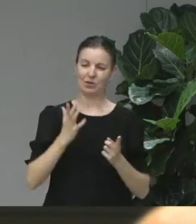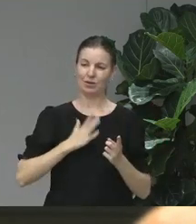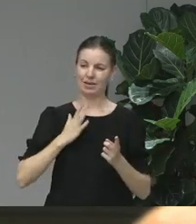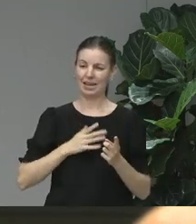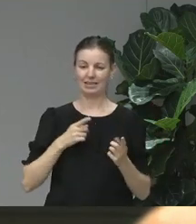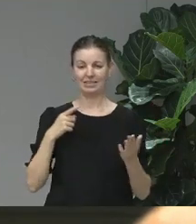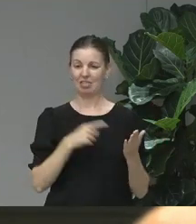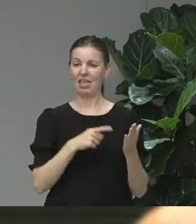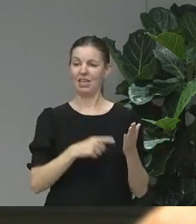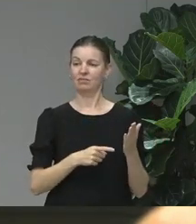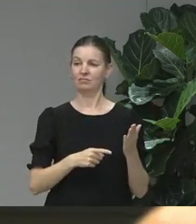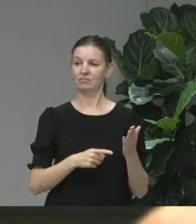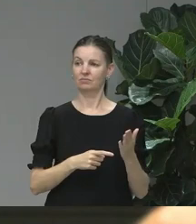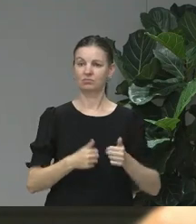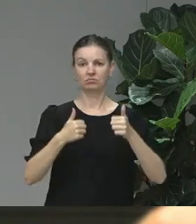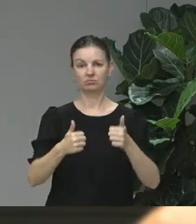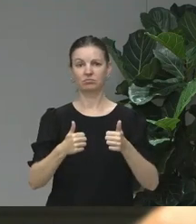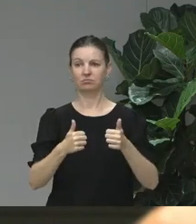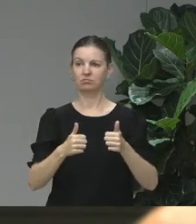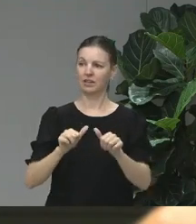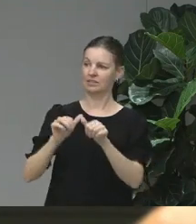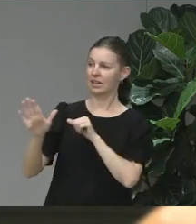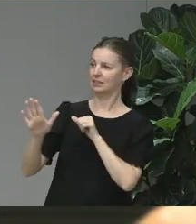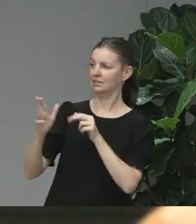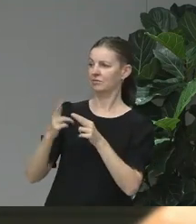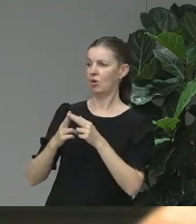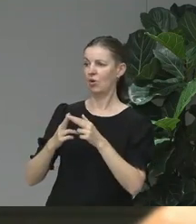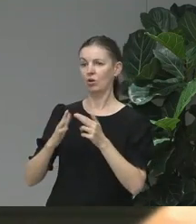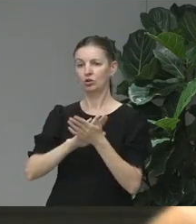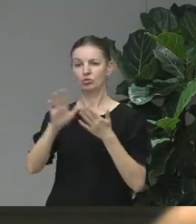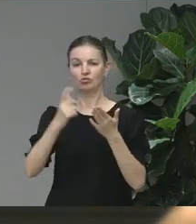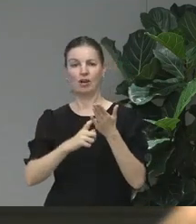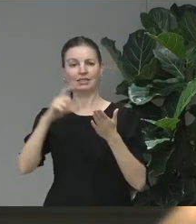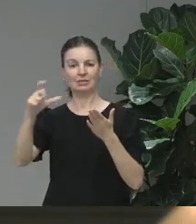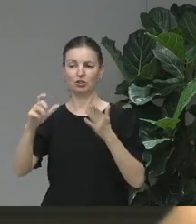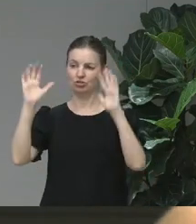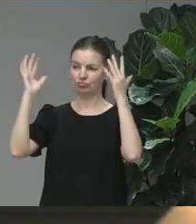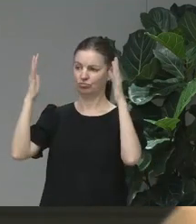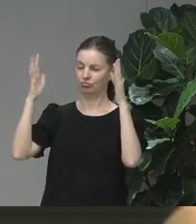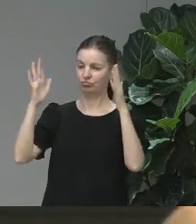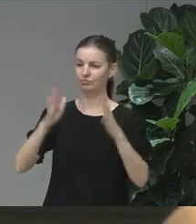more power to Ros and the Commission's arm. Thank you.